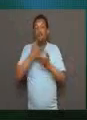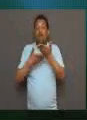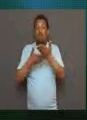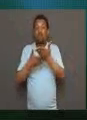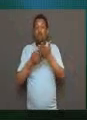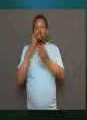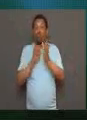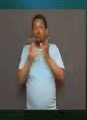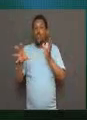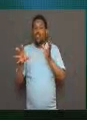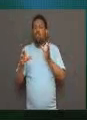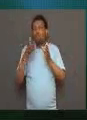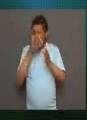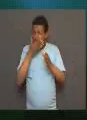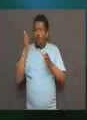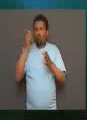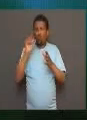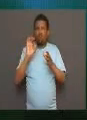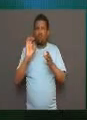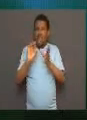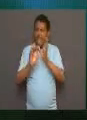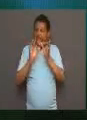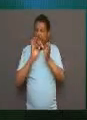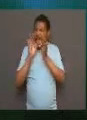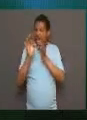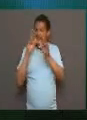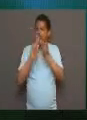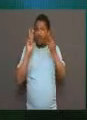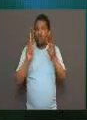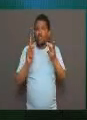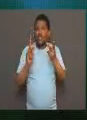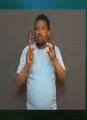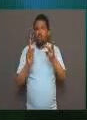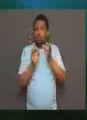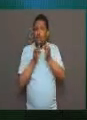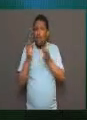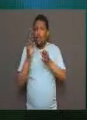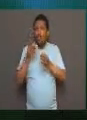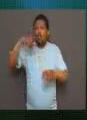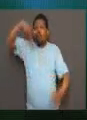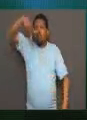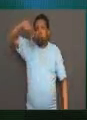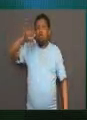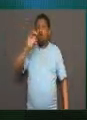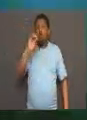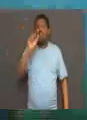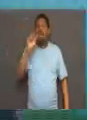projection most accurately depicts polar regions of the